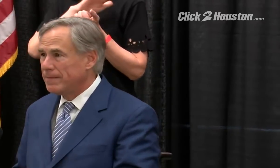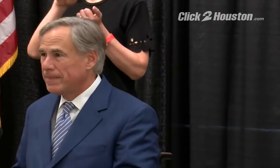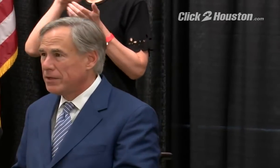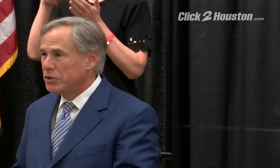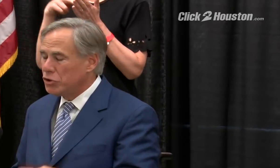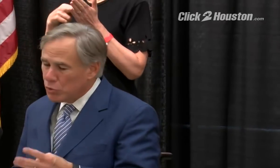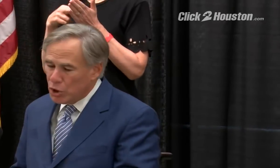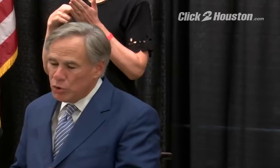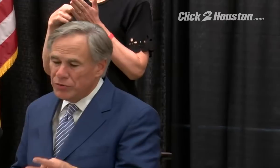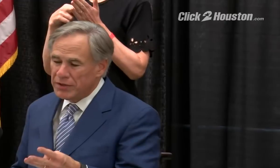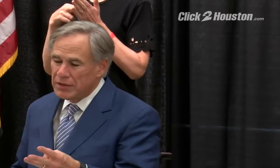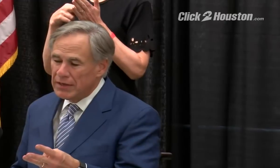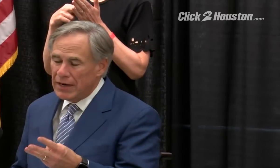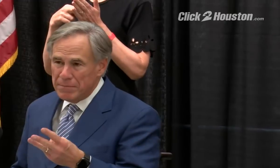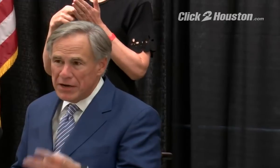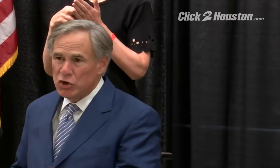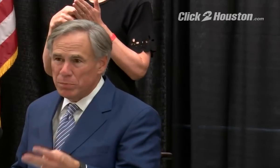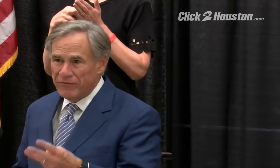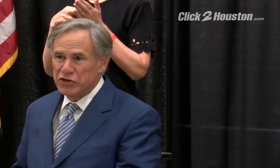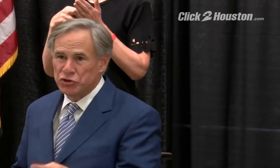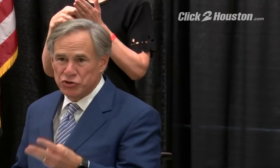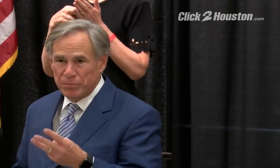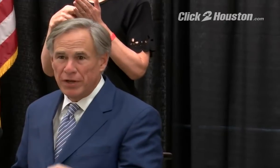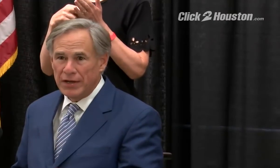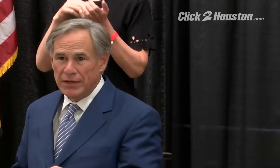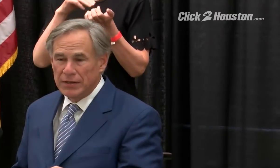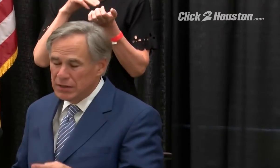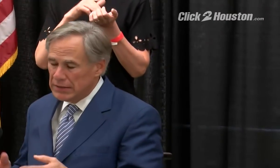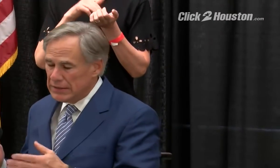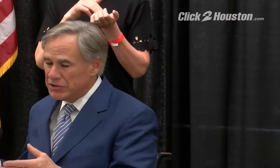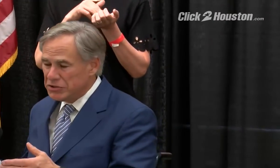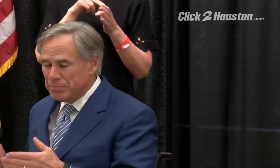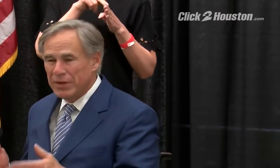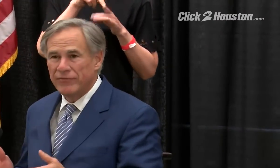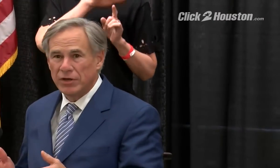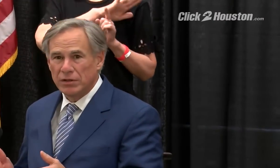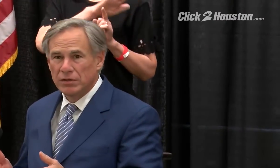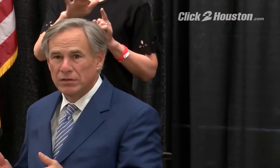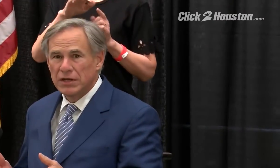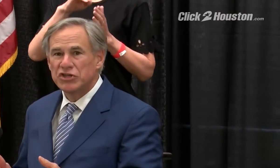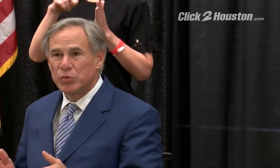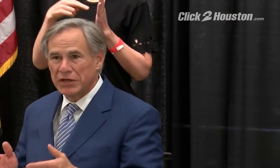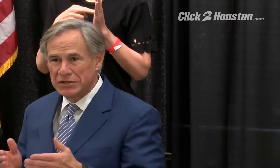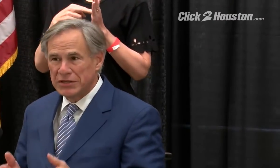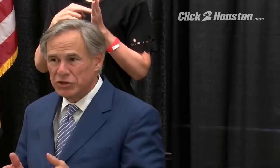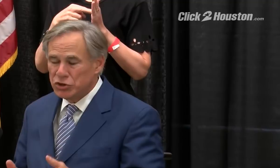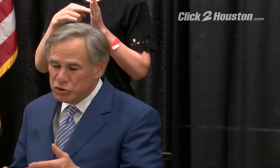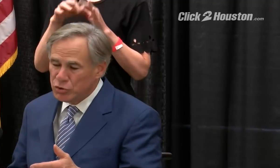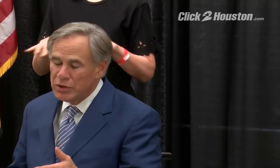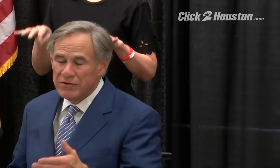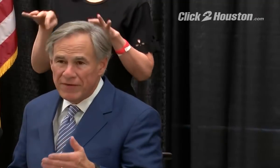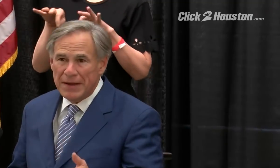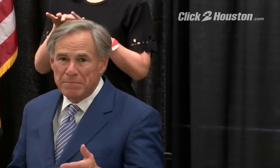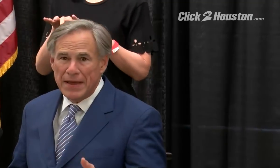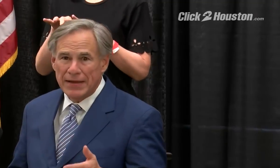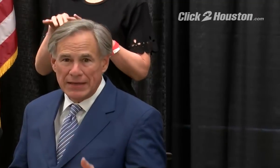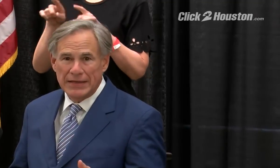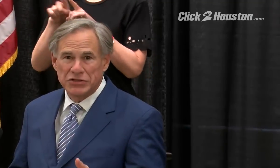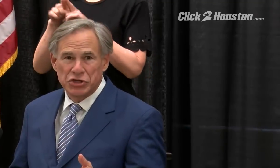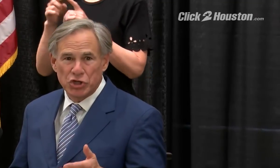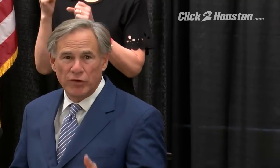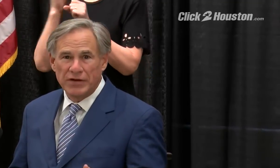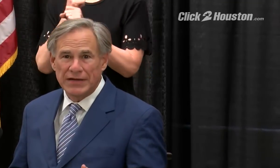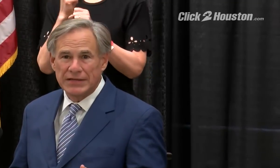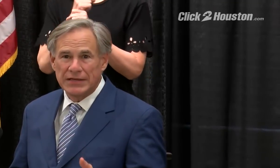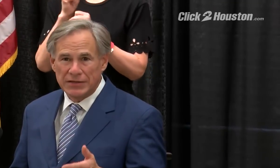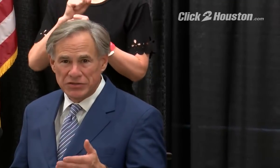play. The role that our medical professionals are playing is pivotal as we continue to fight back